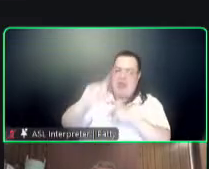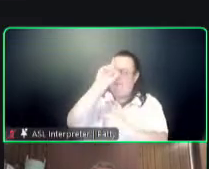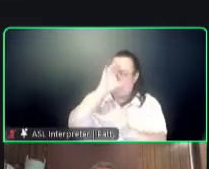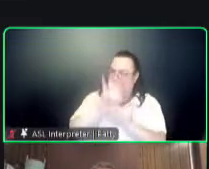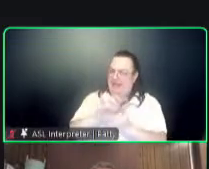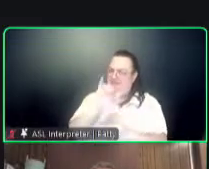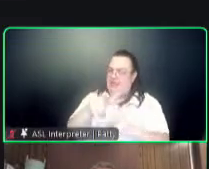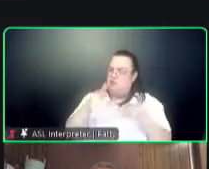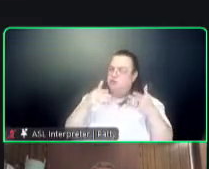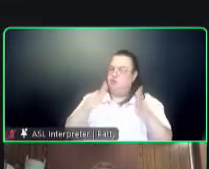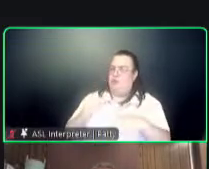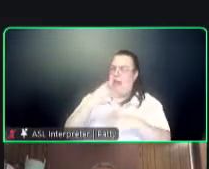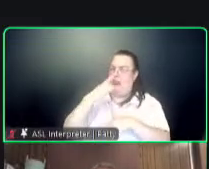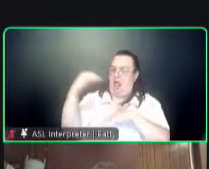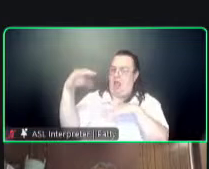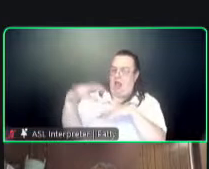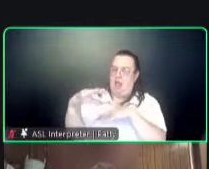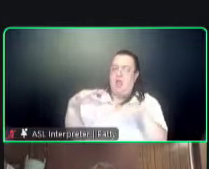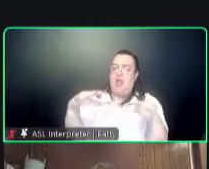street light